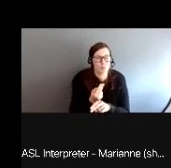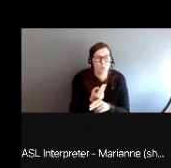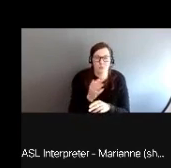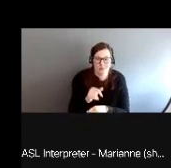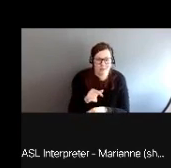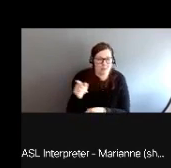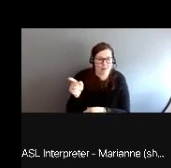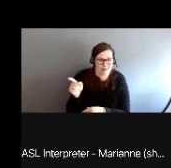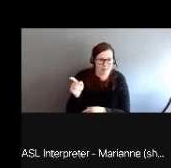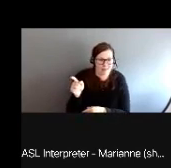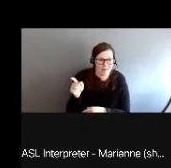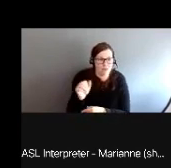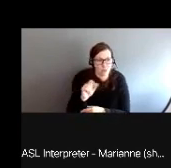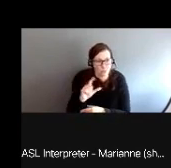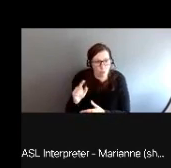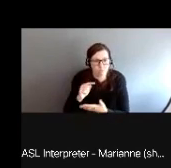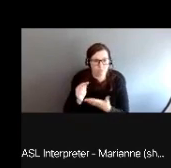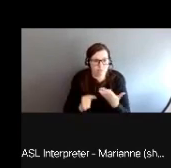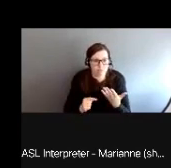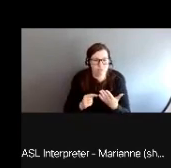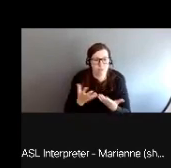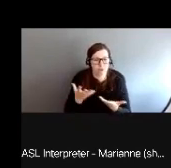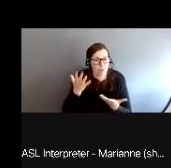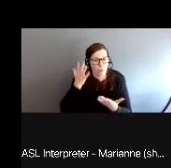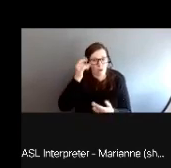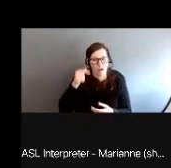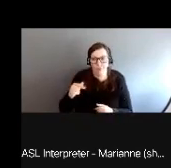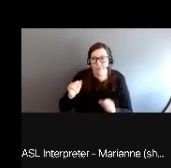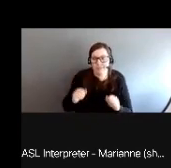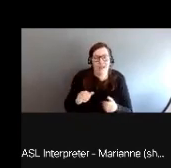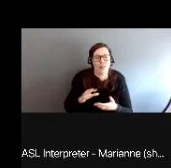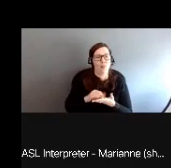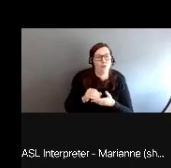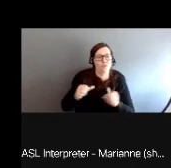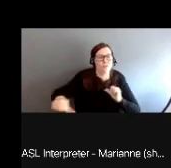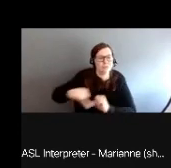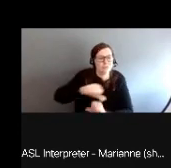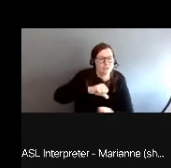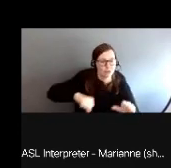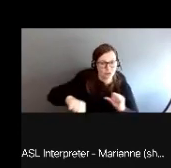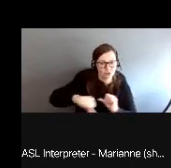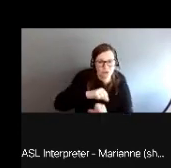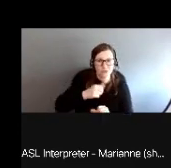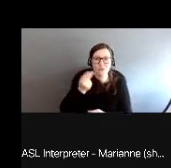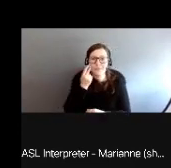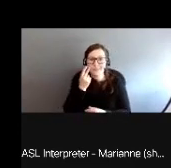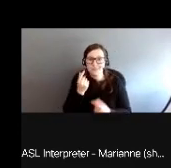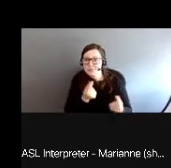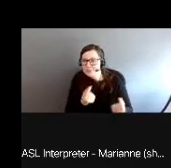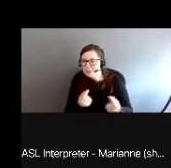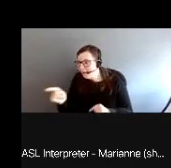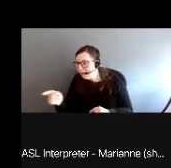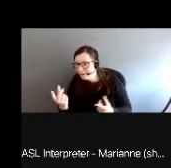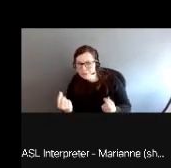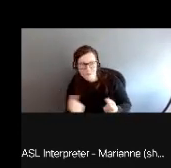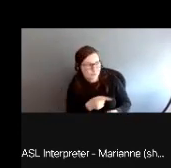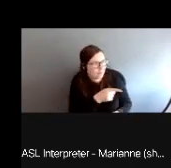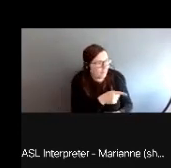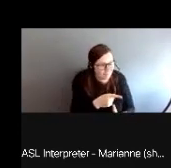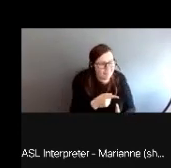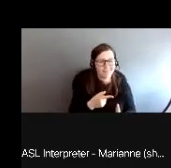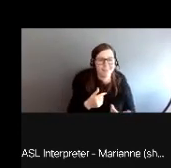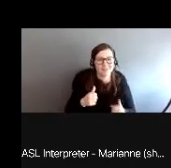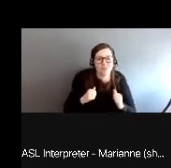from each other if and what would be useful to the community as well. So we really encourage you to try and share. If you set up